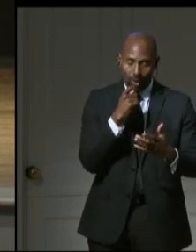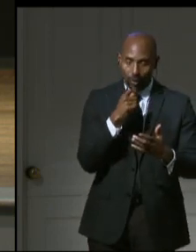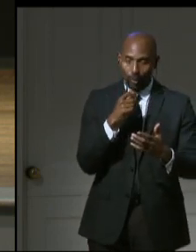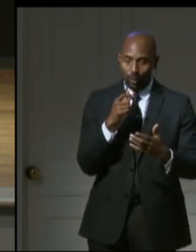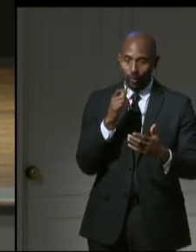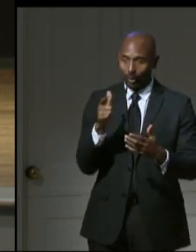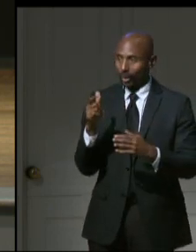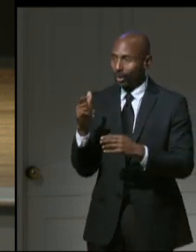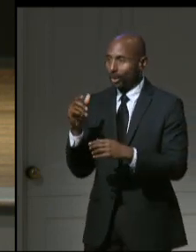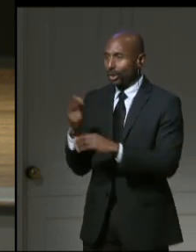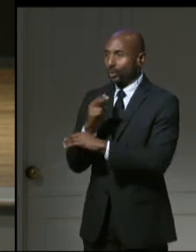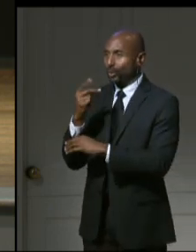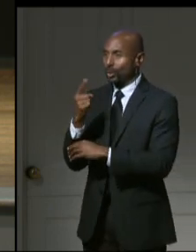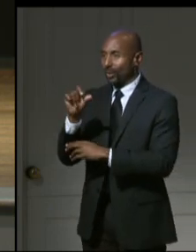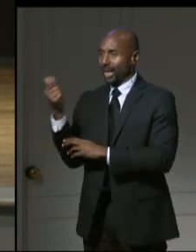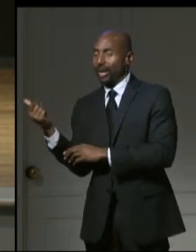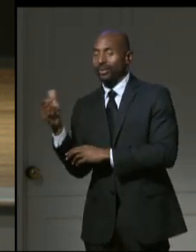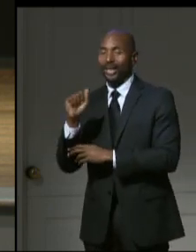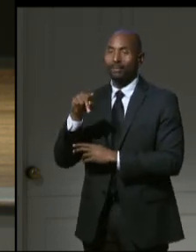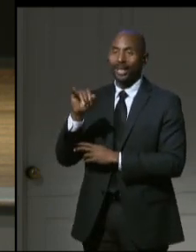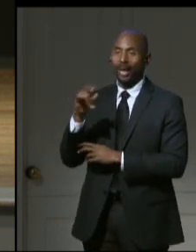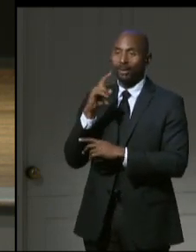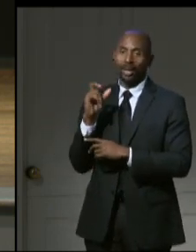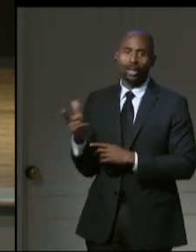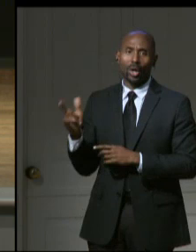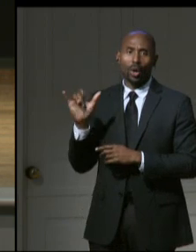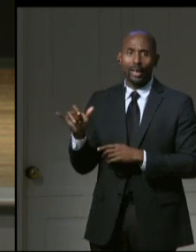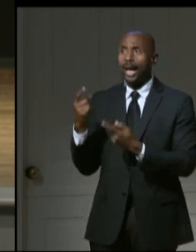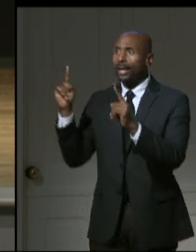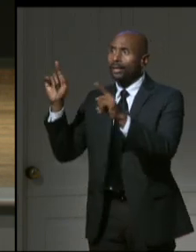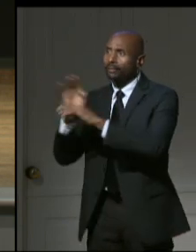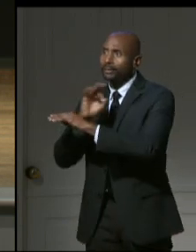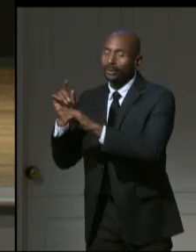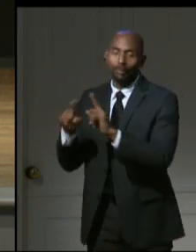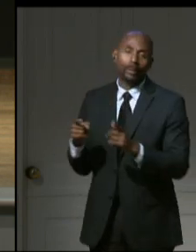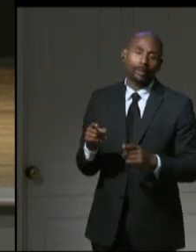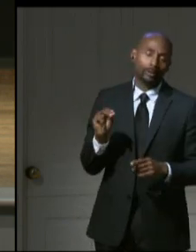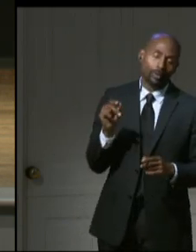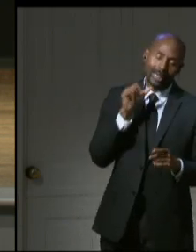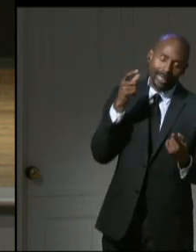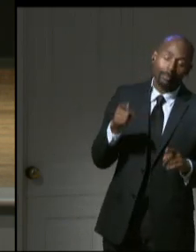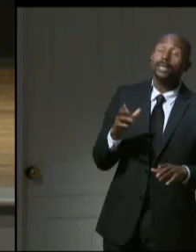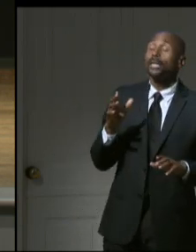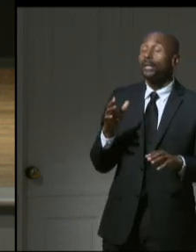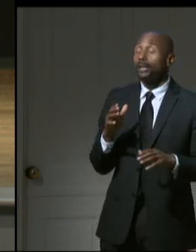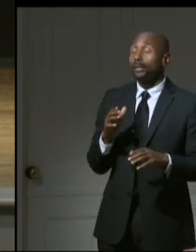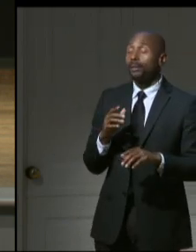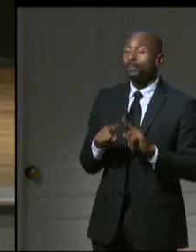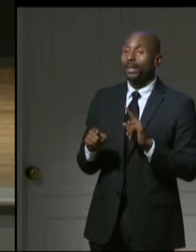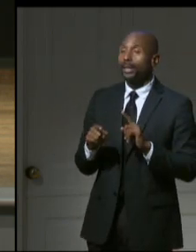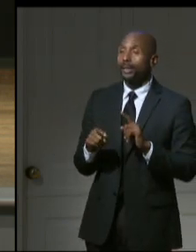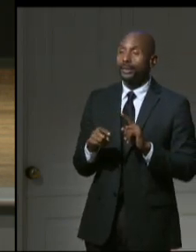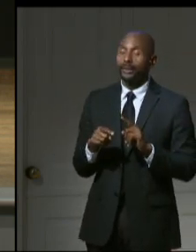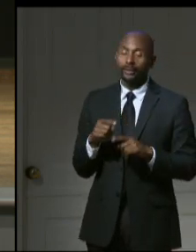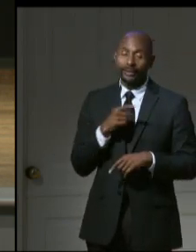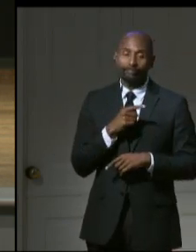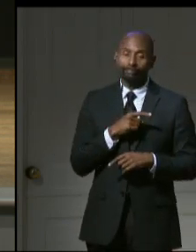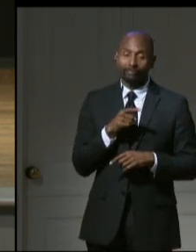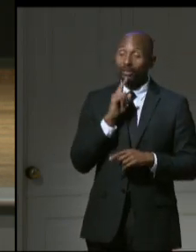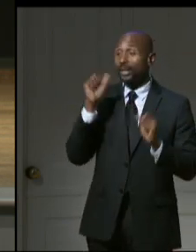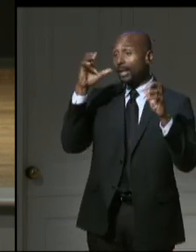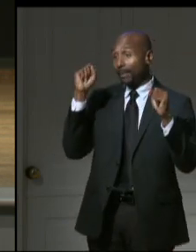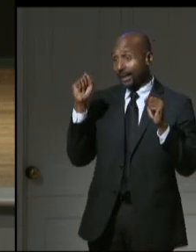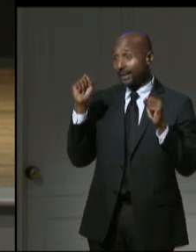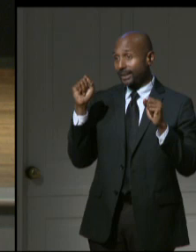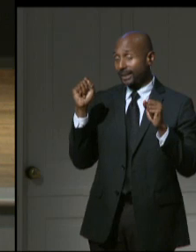reuse somebody else's API maybe, because it turned out to be working, but no. Of course, CC0 is amazing, so that's